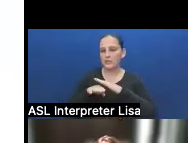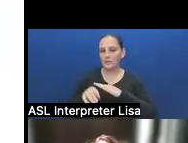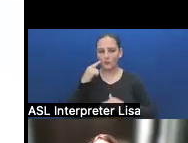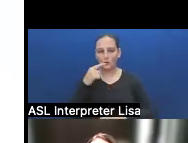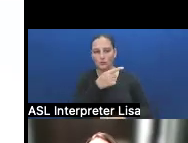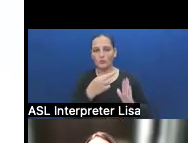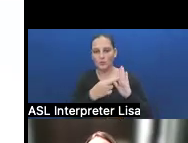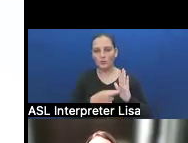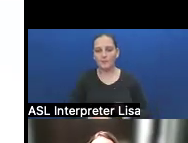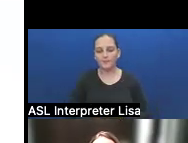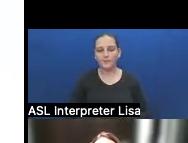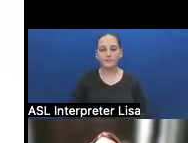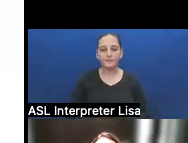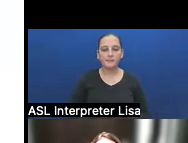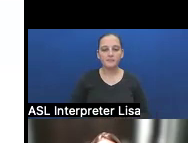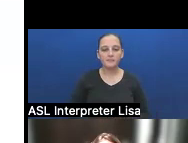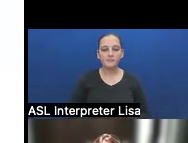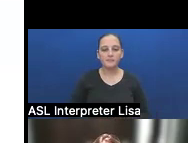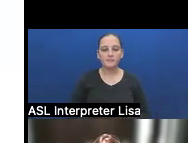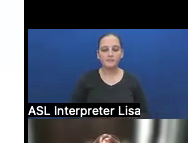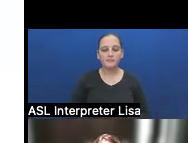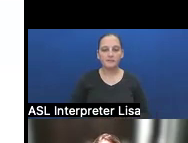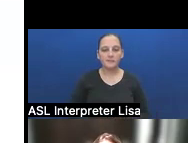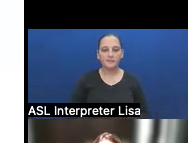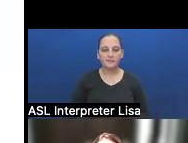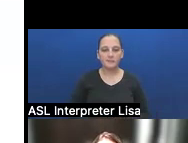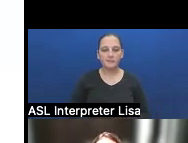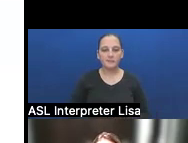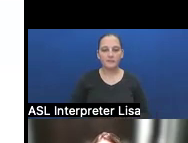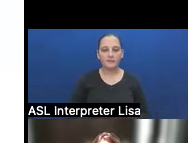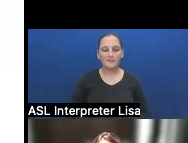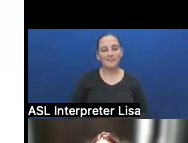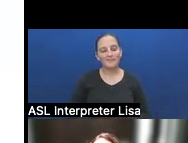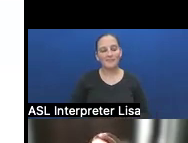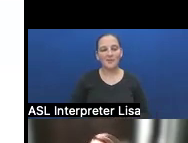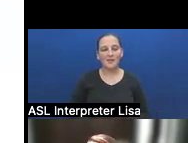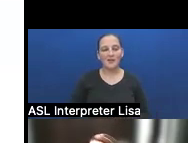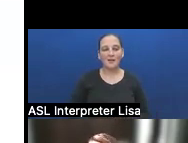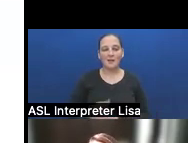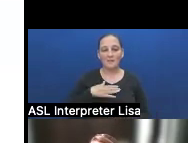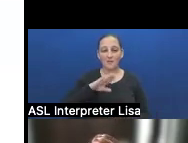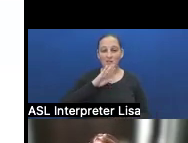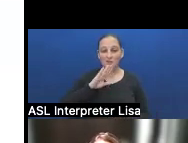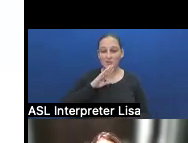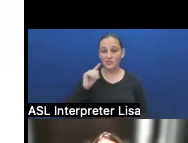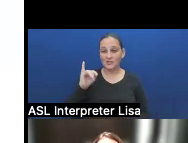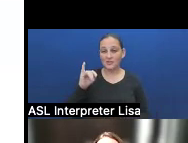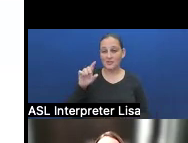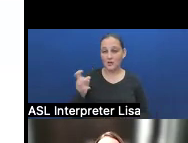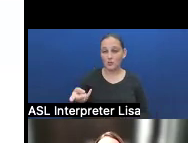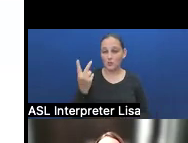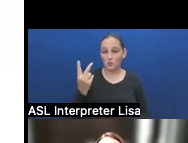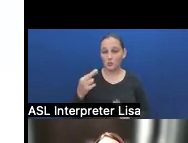regulation. And one of my frustrations with the Title II regs, I'll be brutally honest with